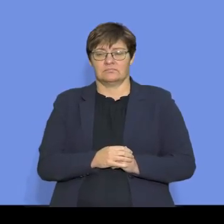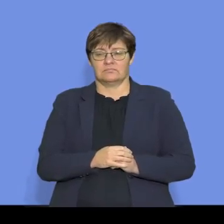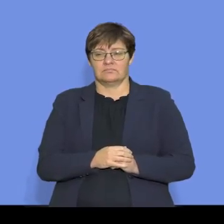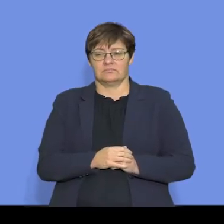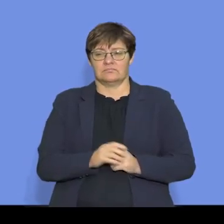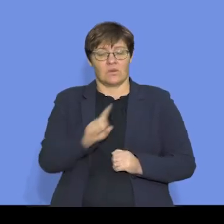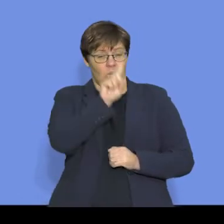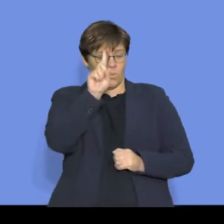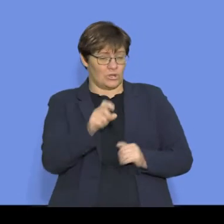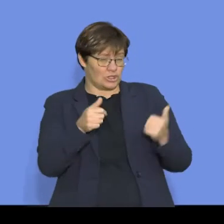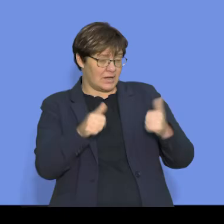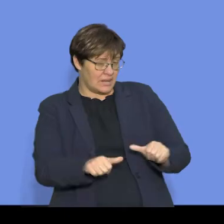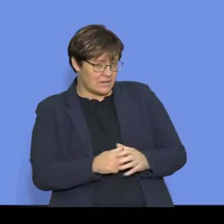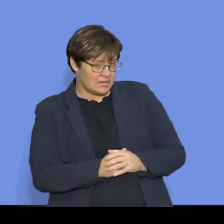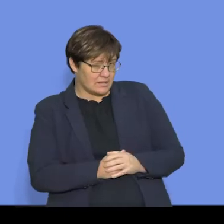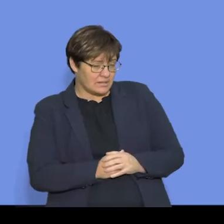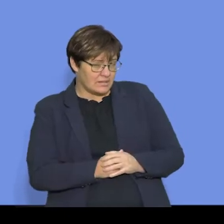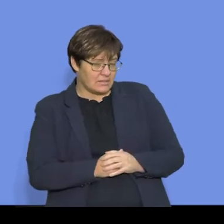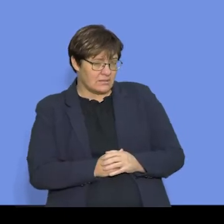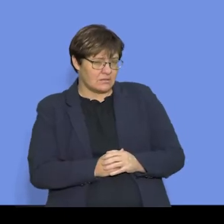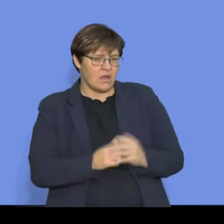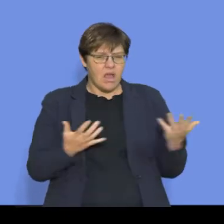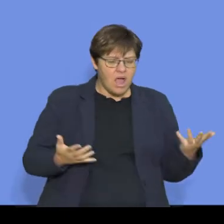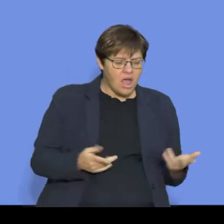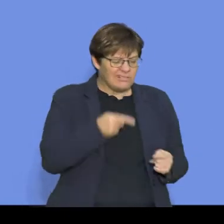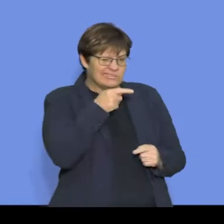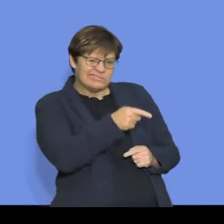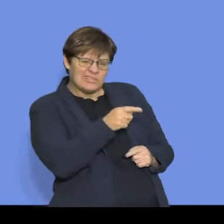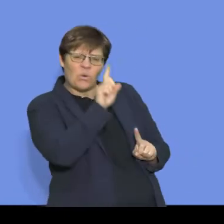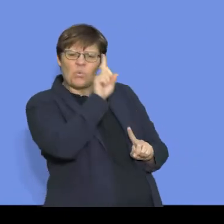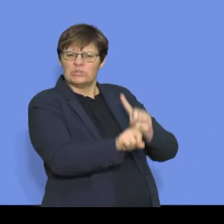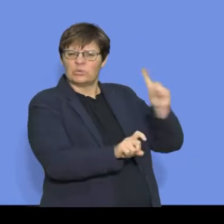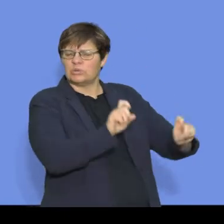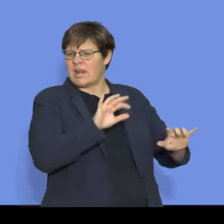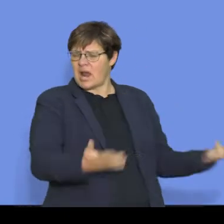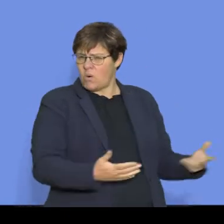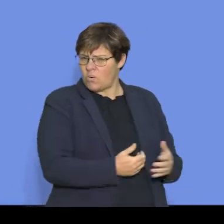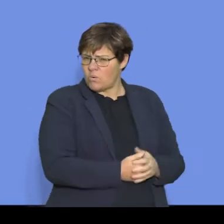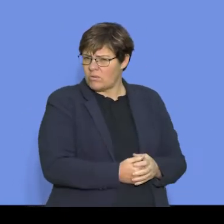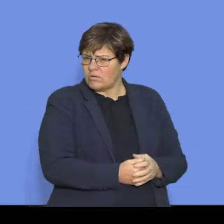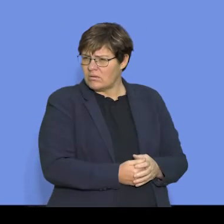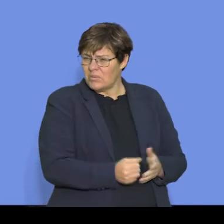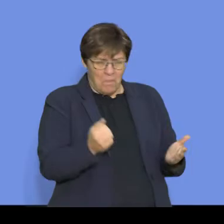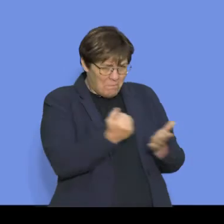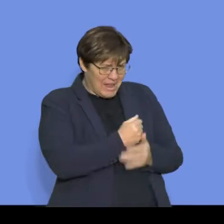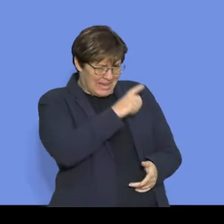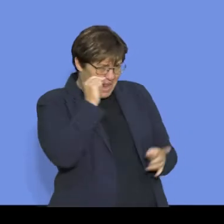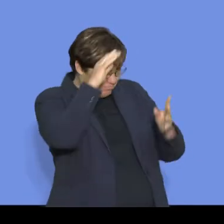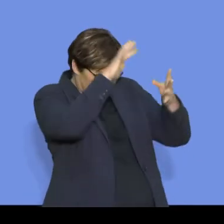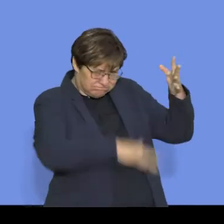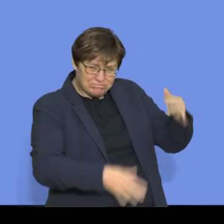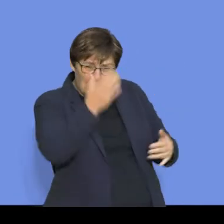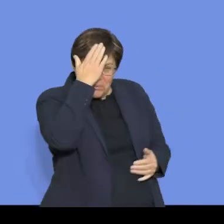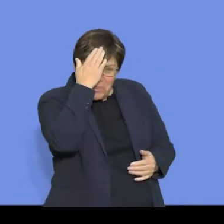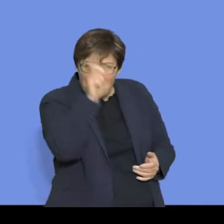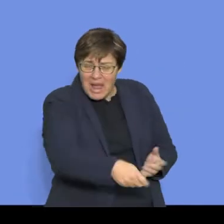Next question. How do they ask questions on this? Are you expected to know all these